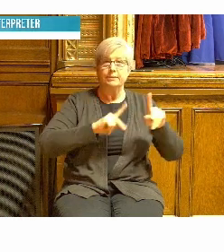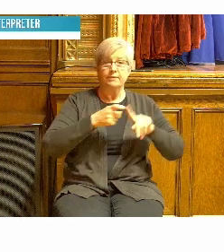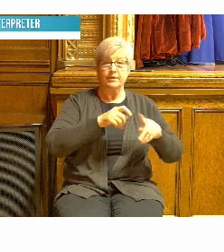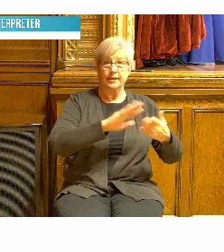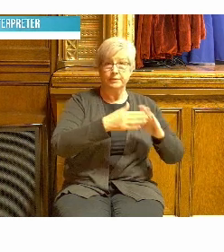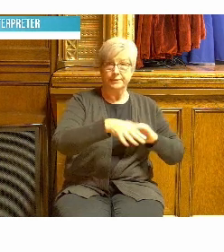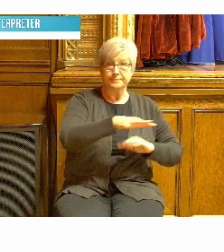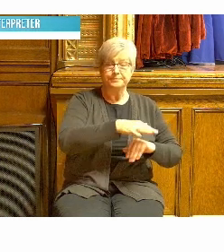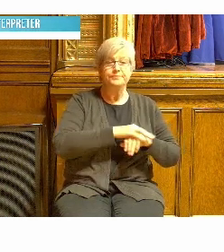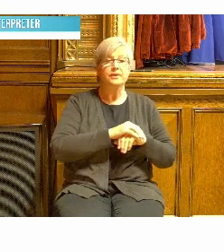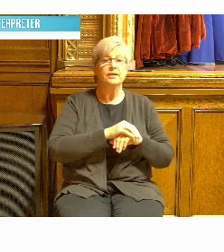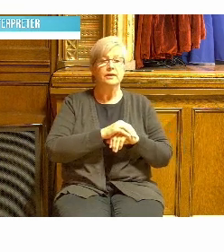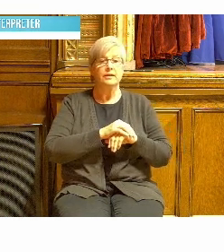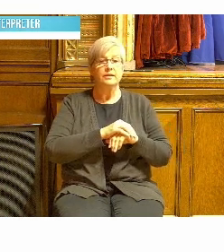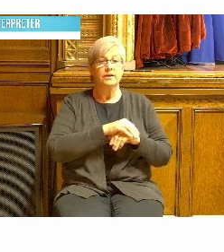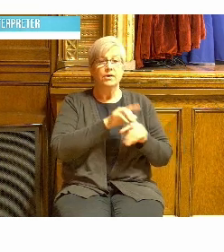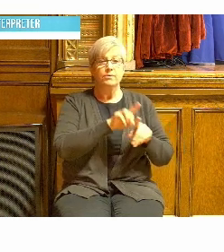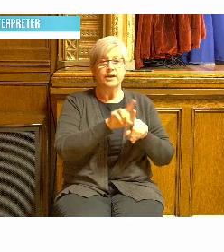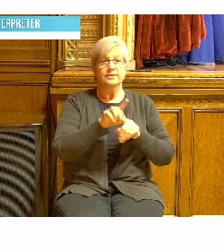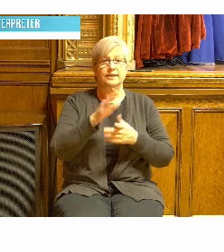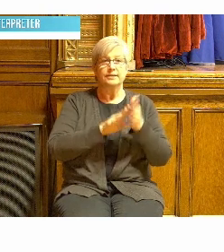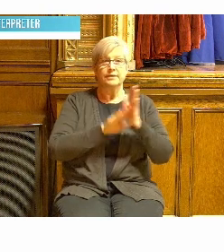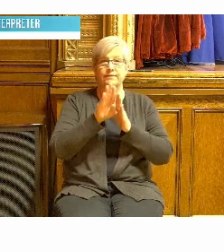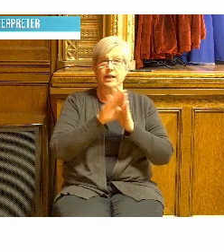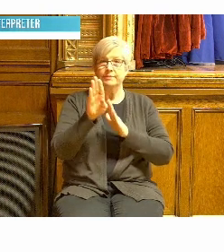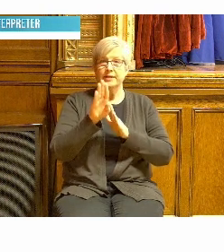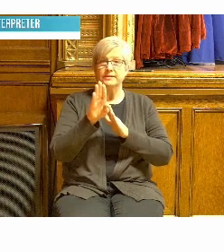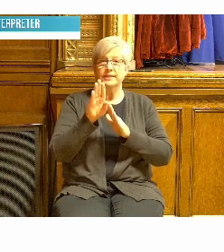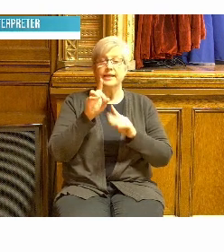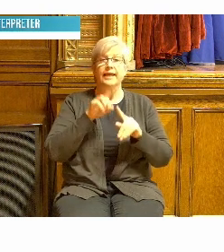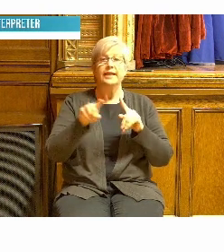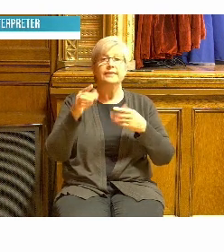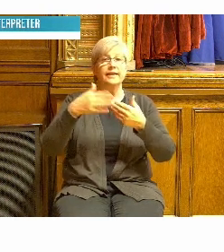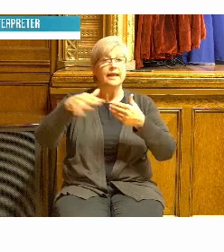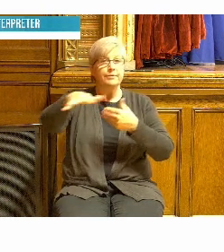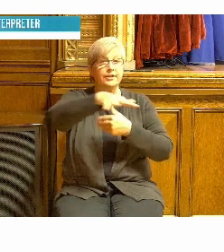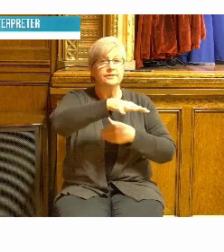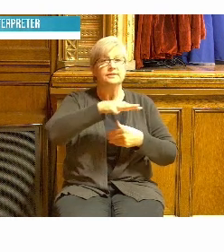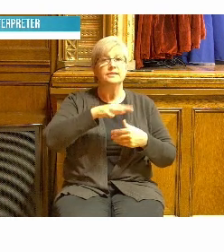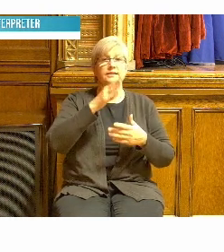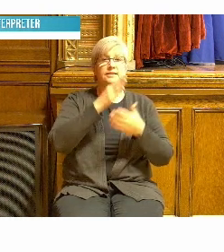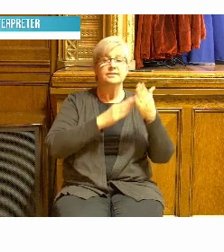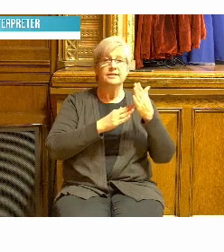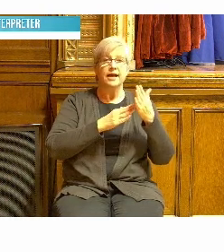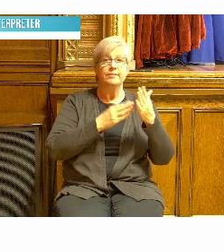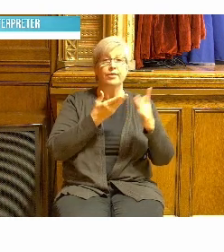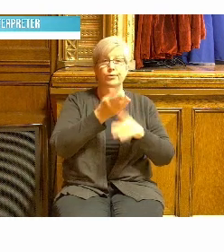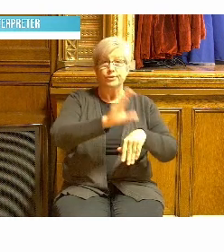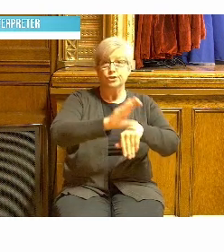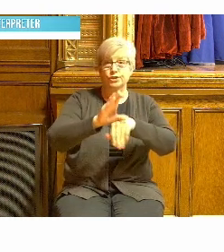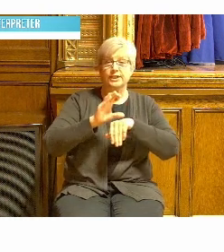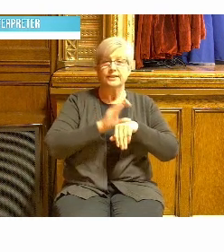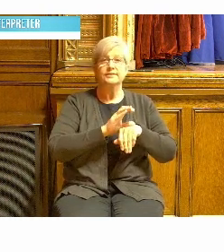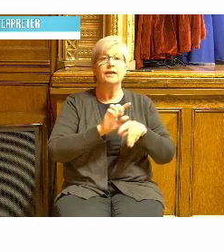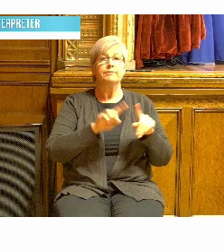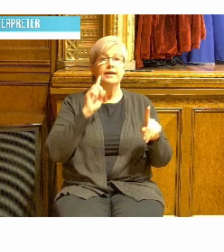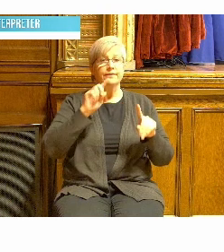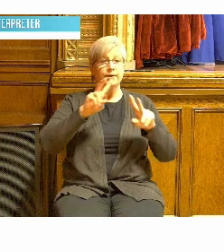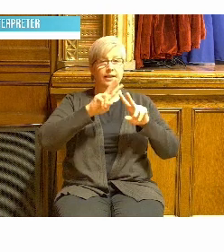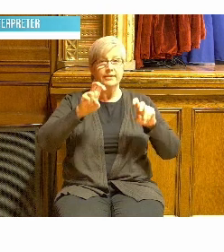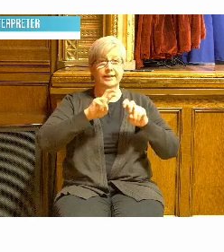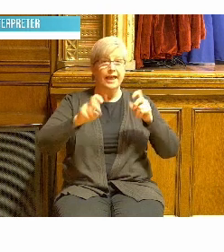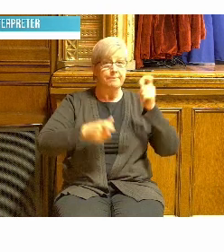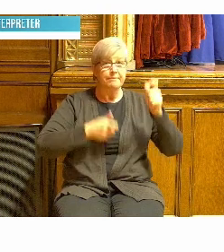community. We also have some development going up in our neighborhoods, some of it by way of our churches. But if we look at